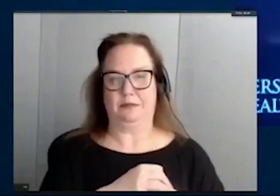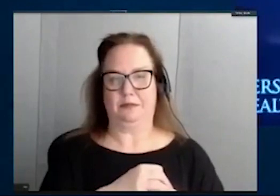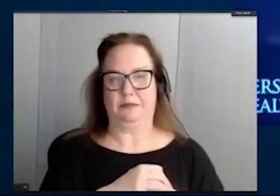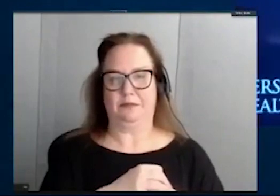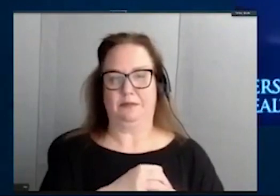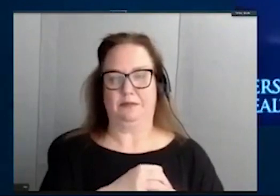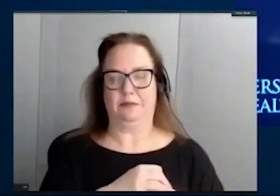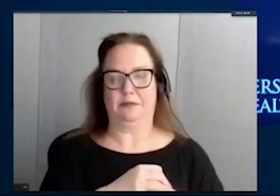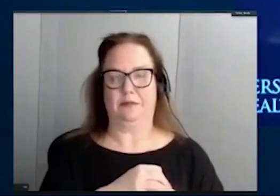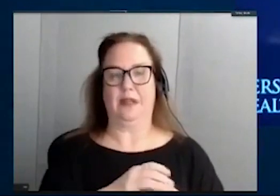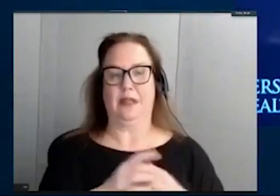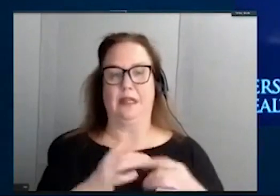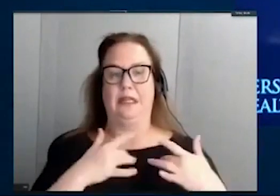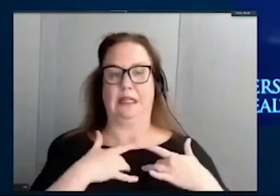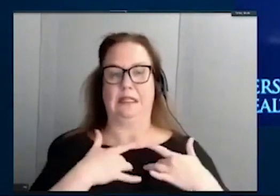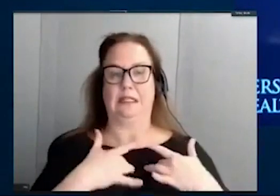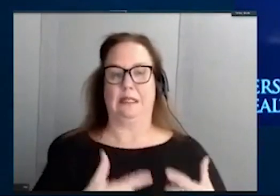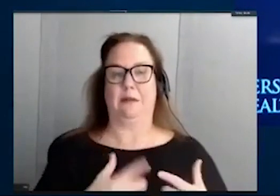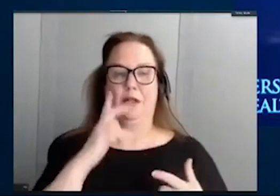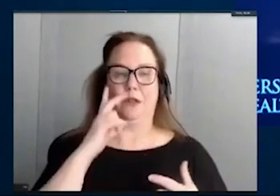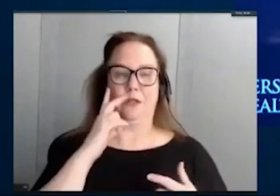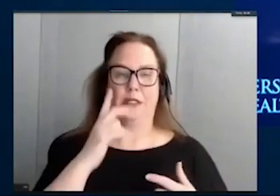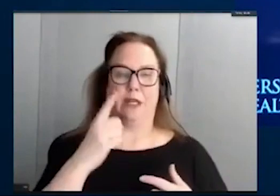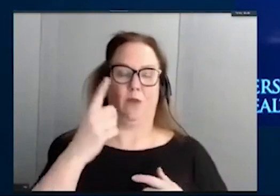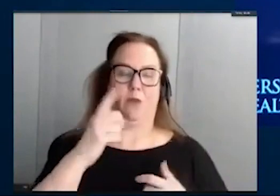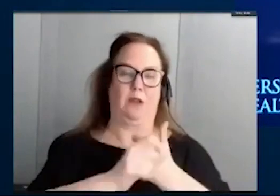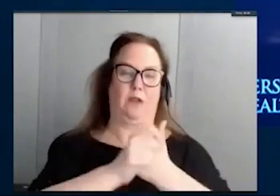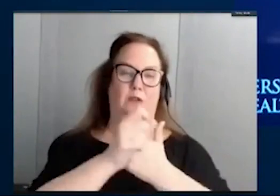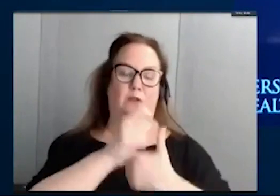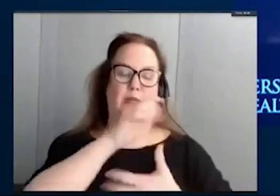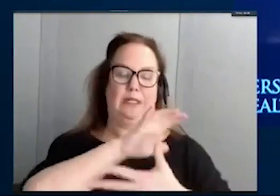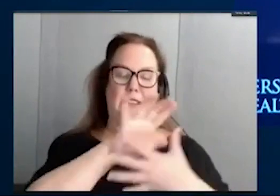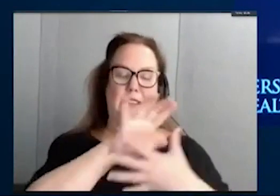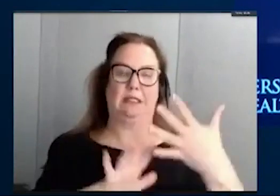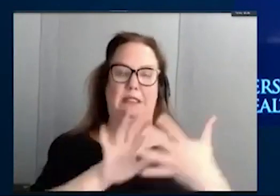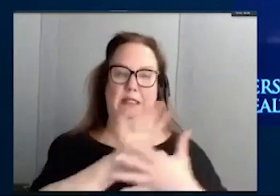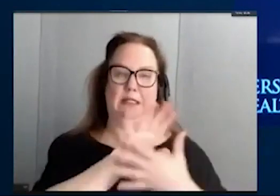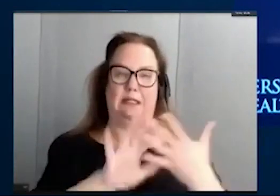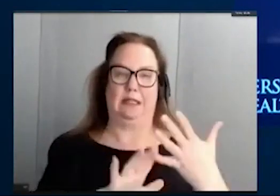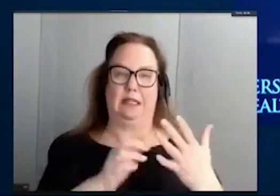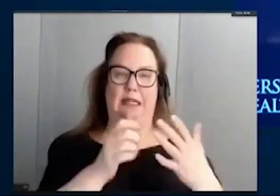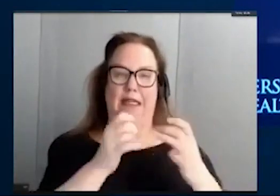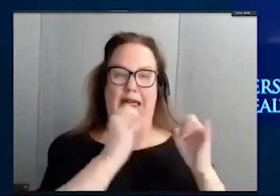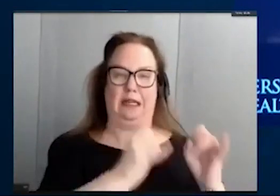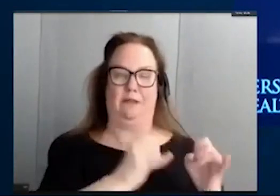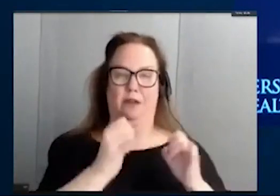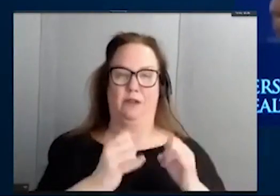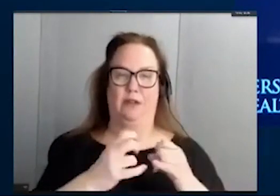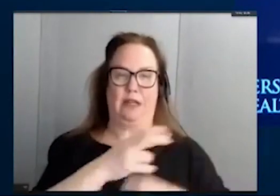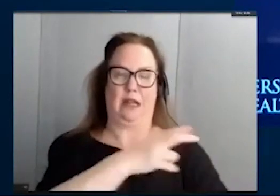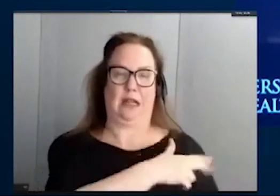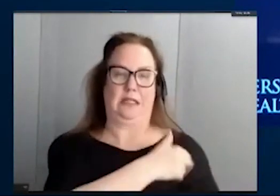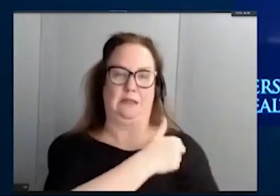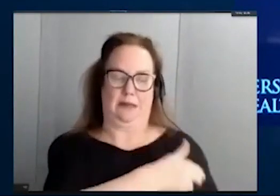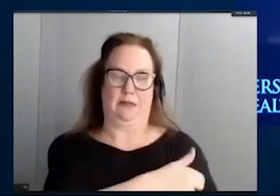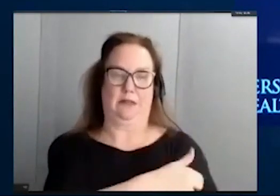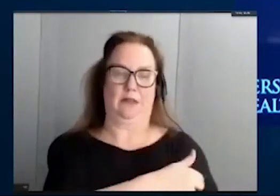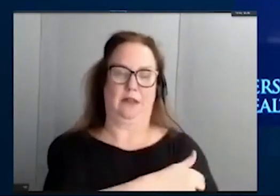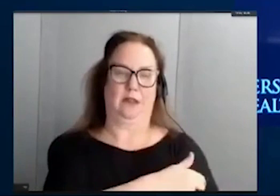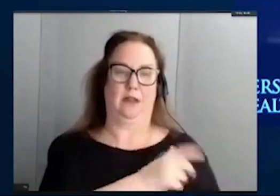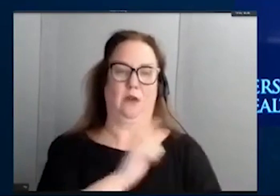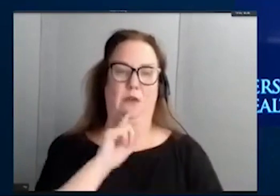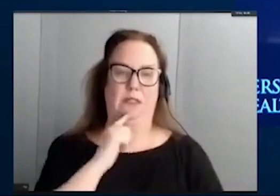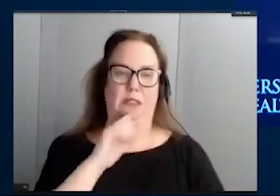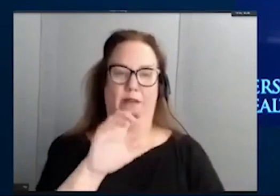But typically you will see one of those risk factors in regards to individuals who you see in hospitals with severe